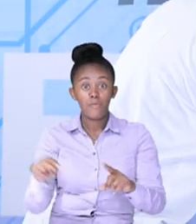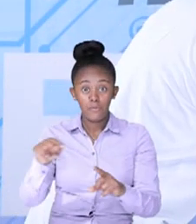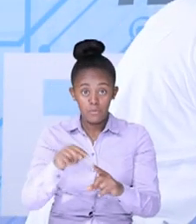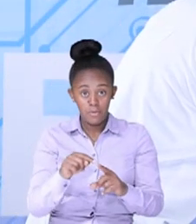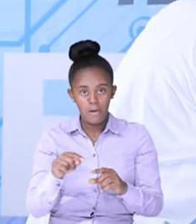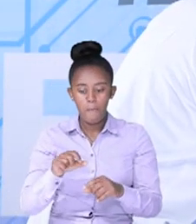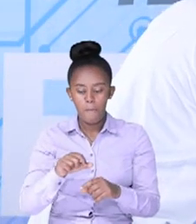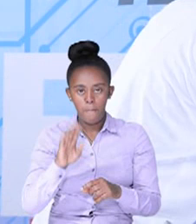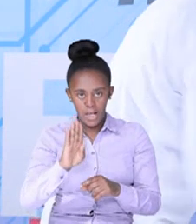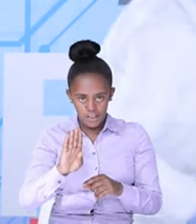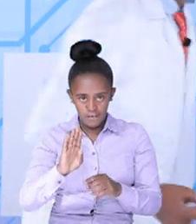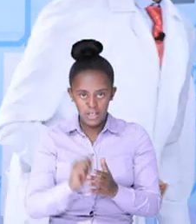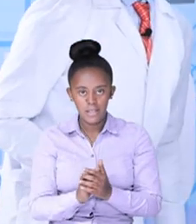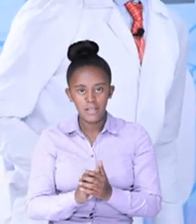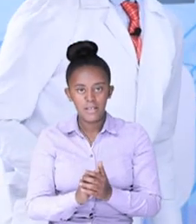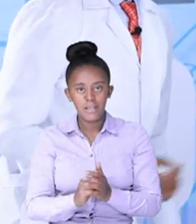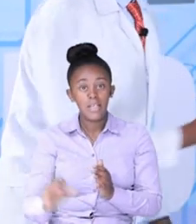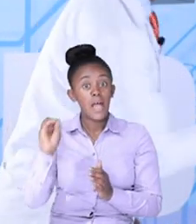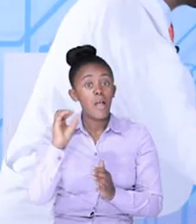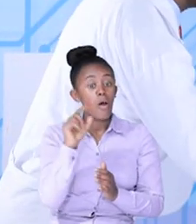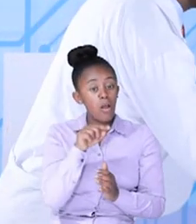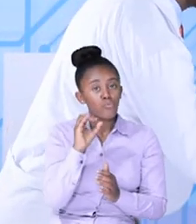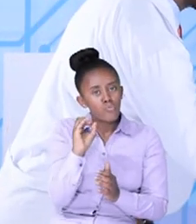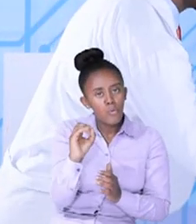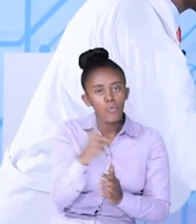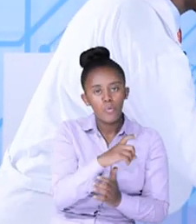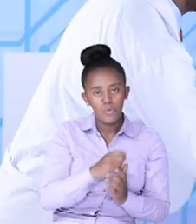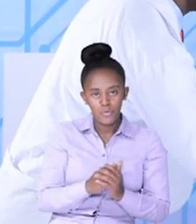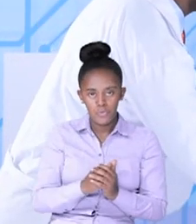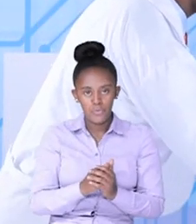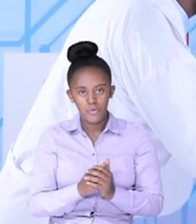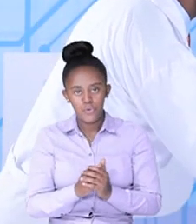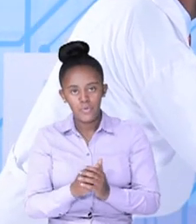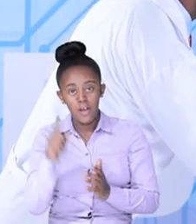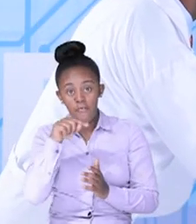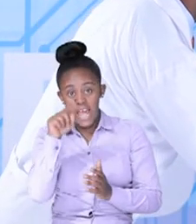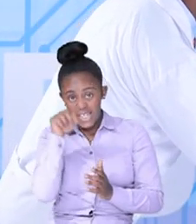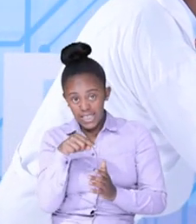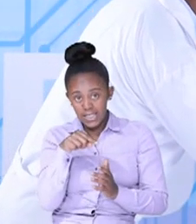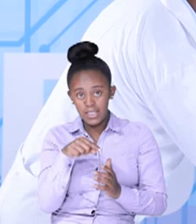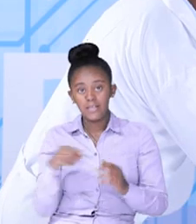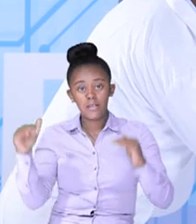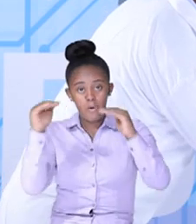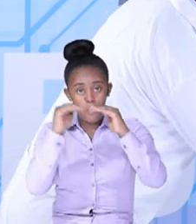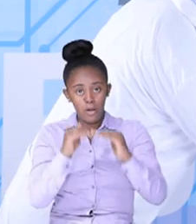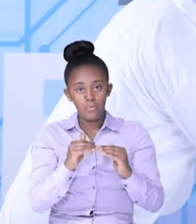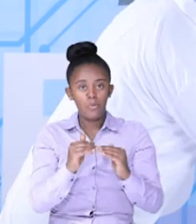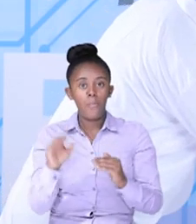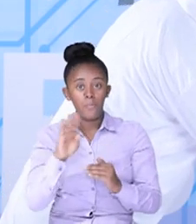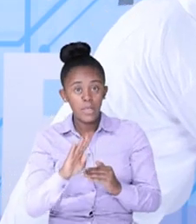Is theta 0? If you use flux phi is equals to B